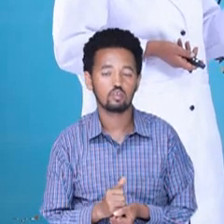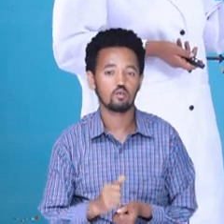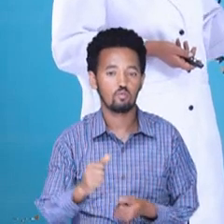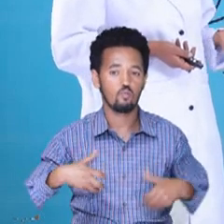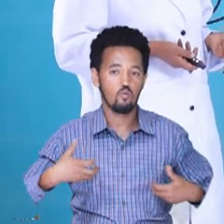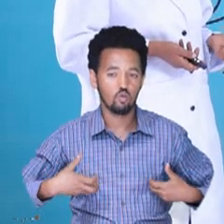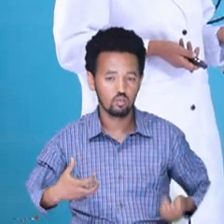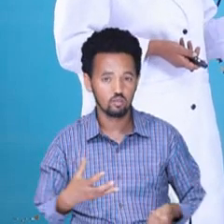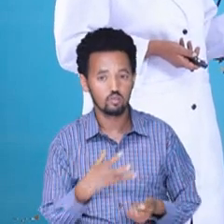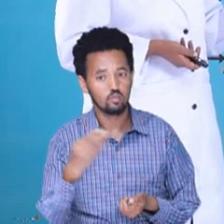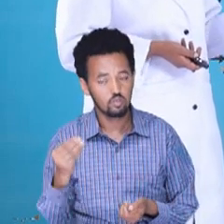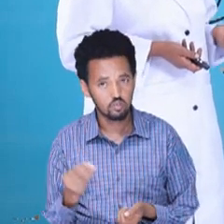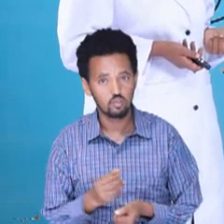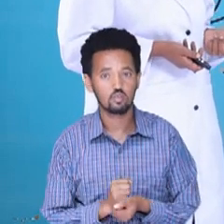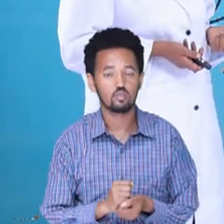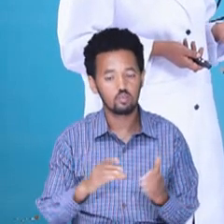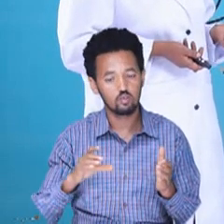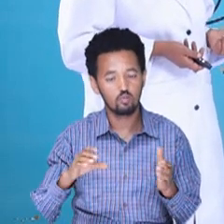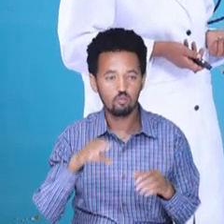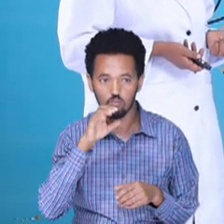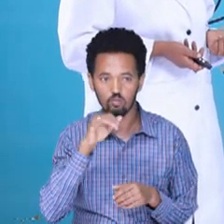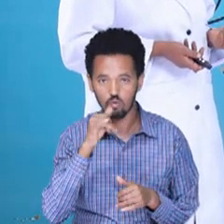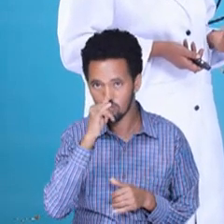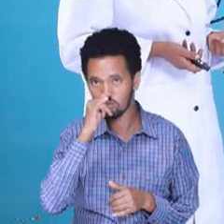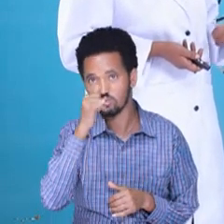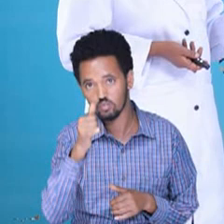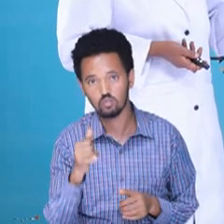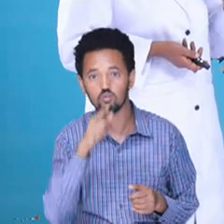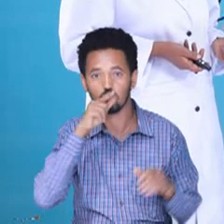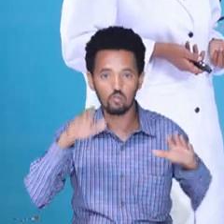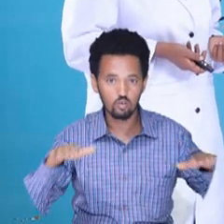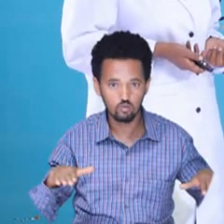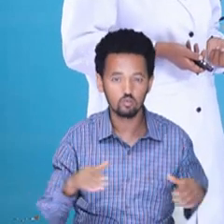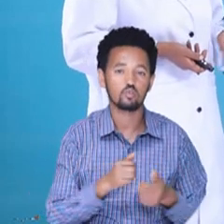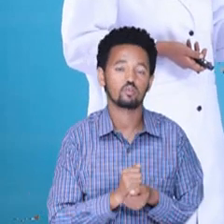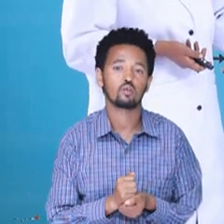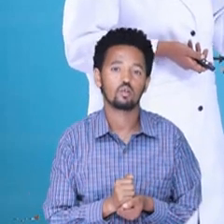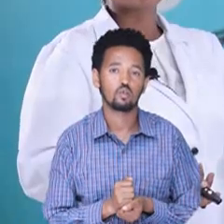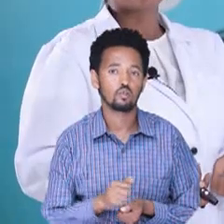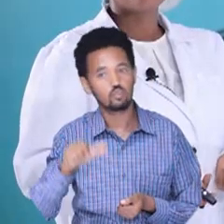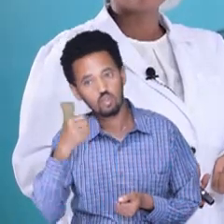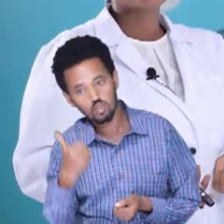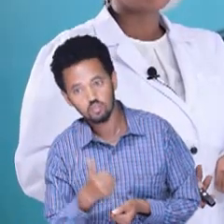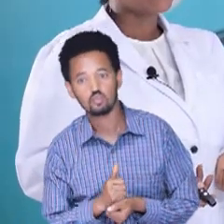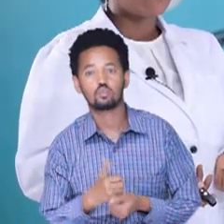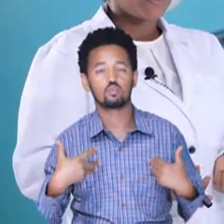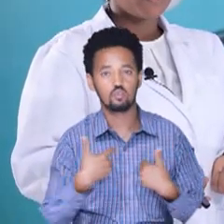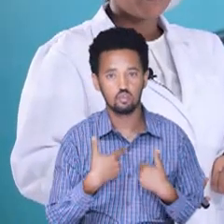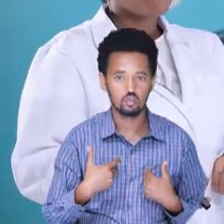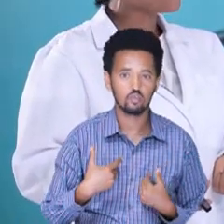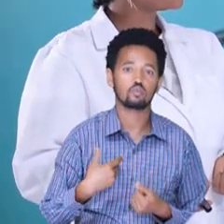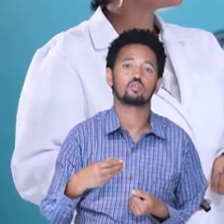monkeys, apes, baboons, and gorilla, birds, and aquatic animals mostly found